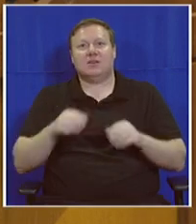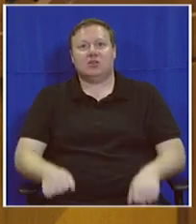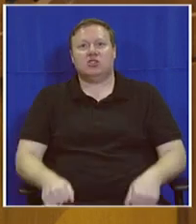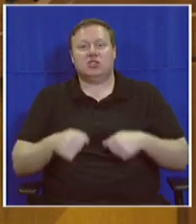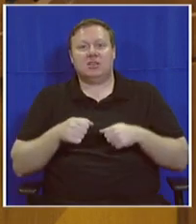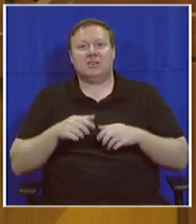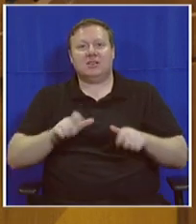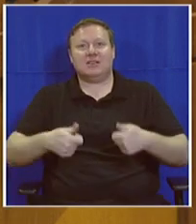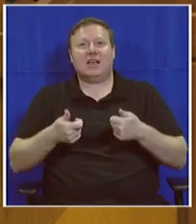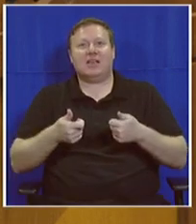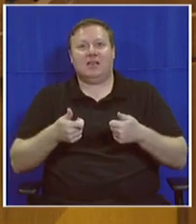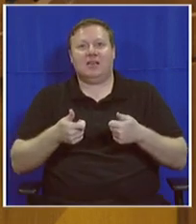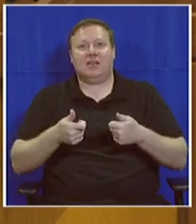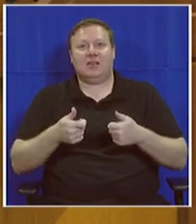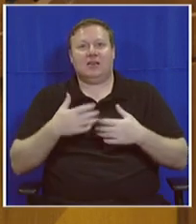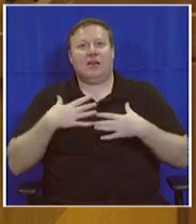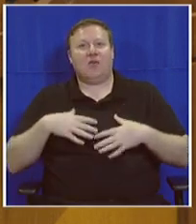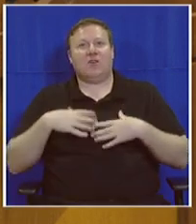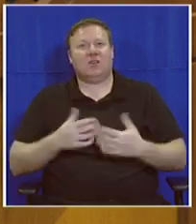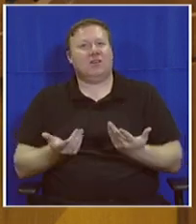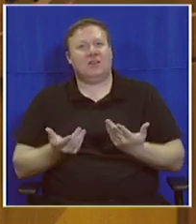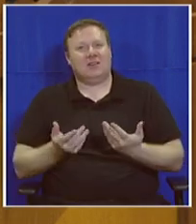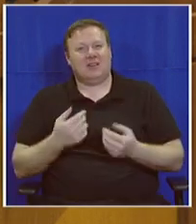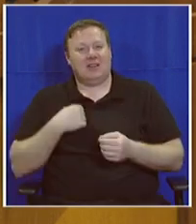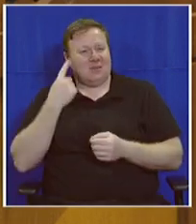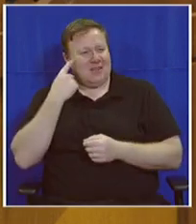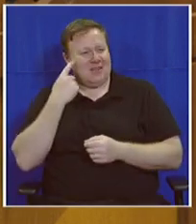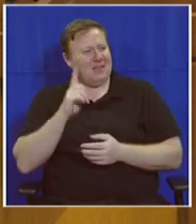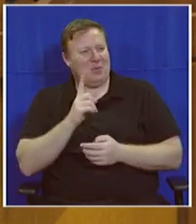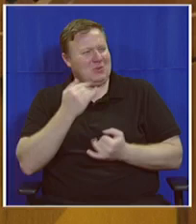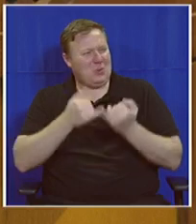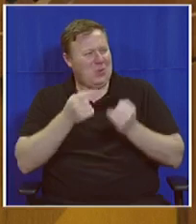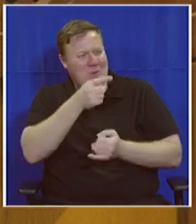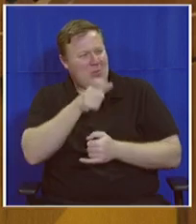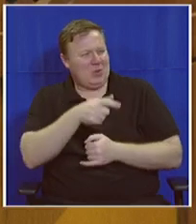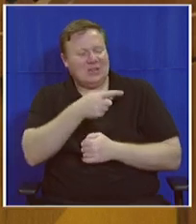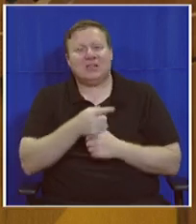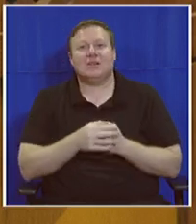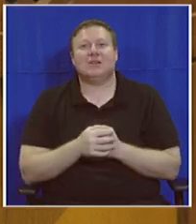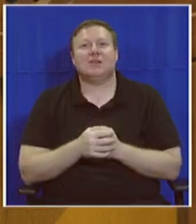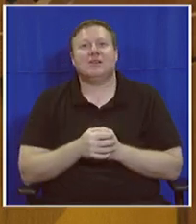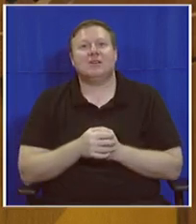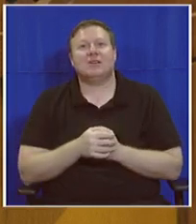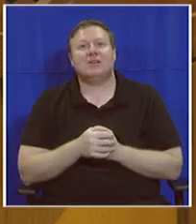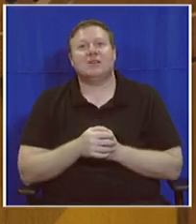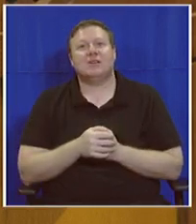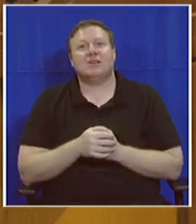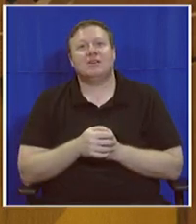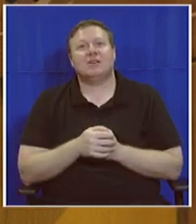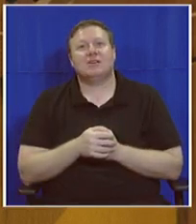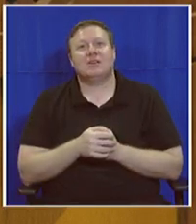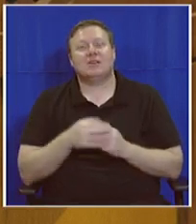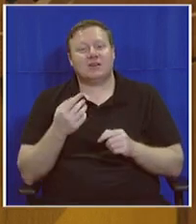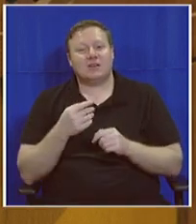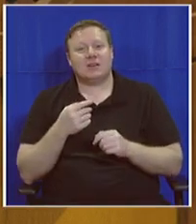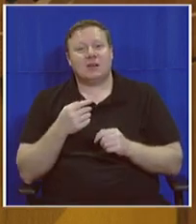turkey's outfits. I would wonder, what is wrong with this lady? But she even came to